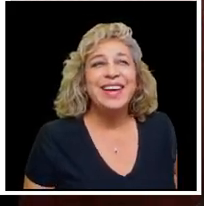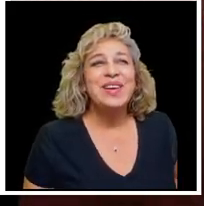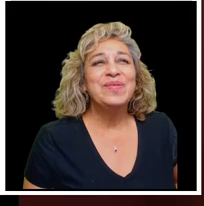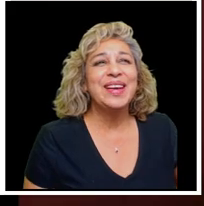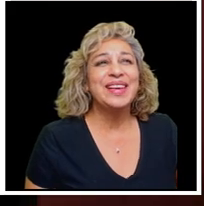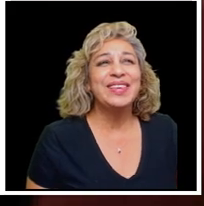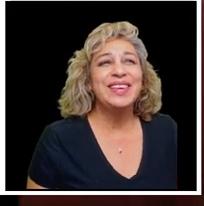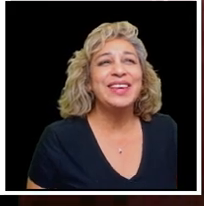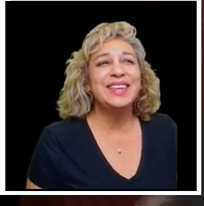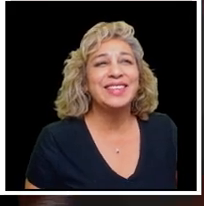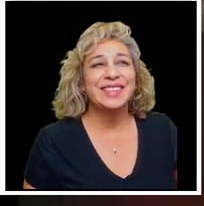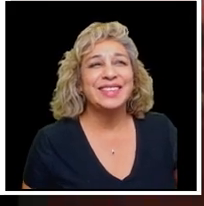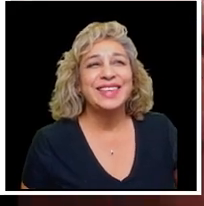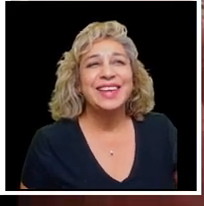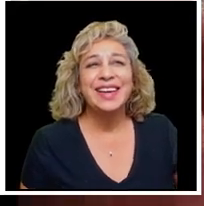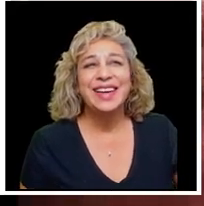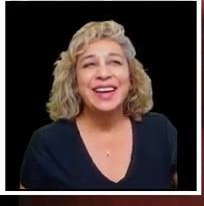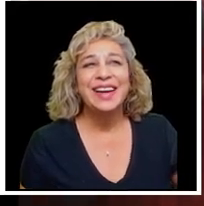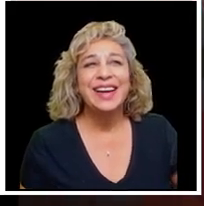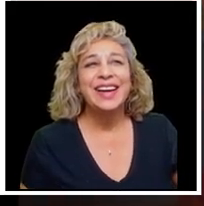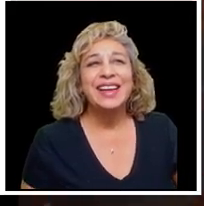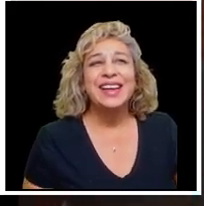my goodness